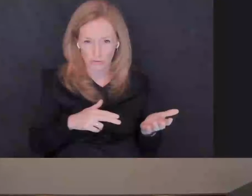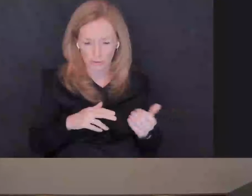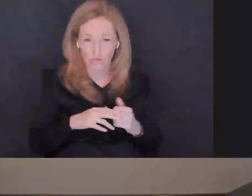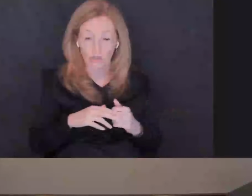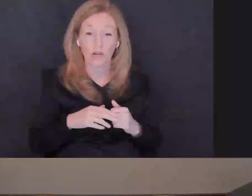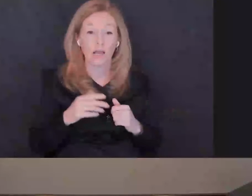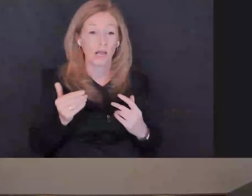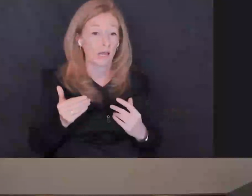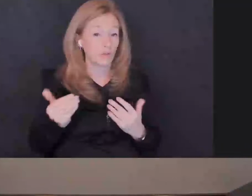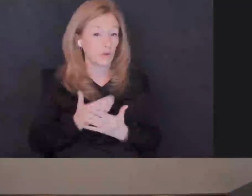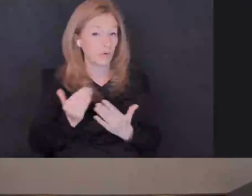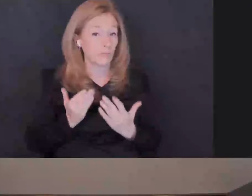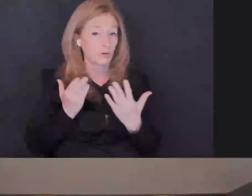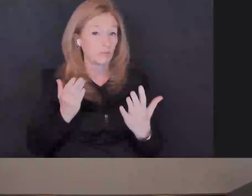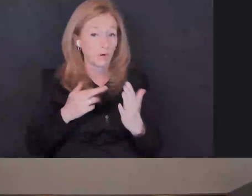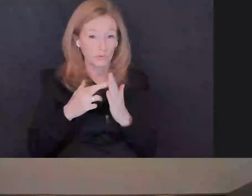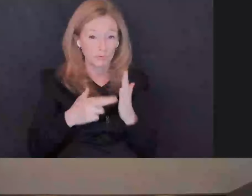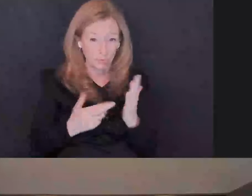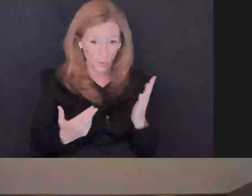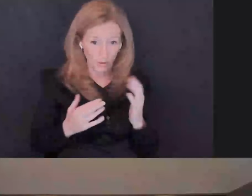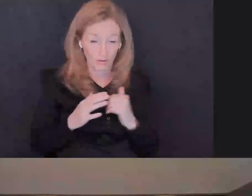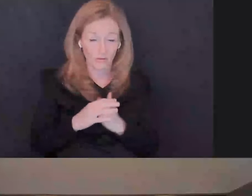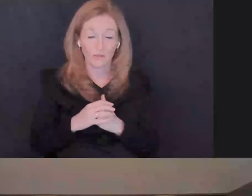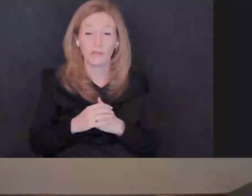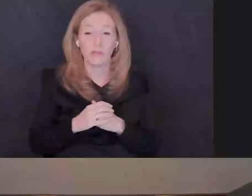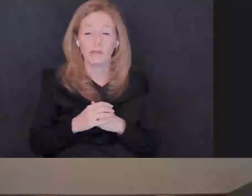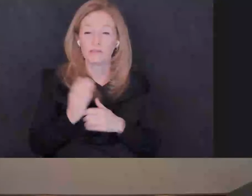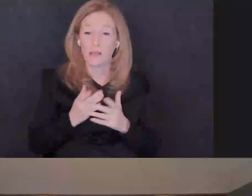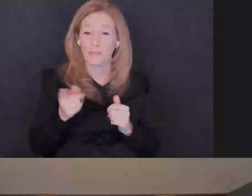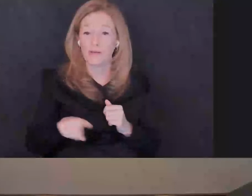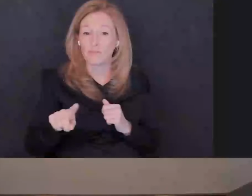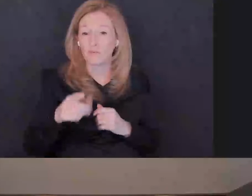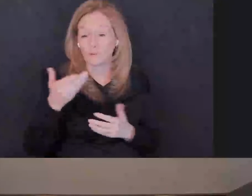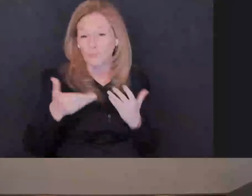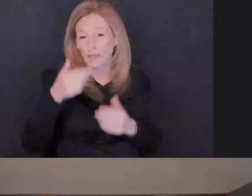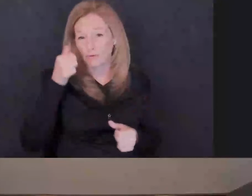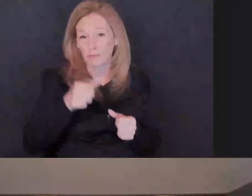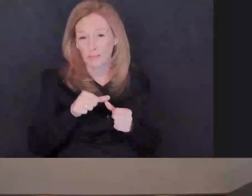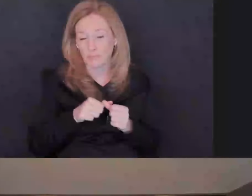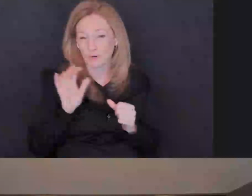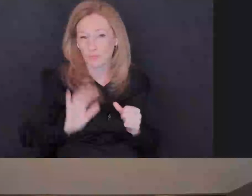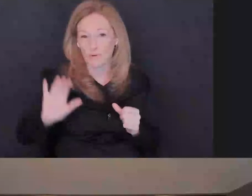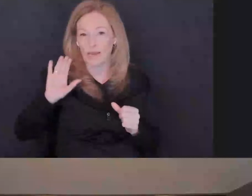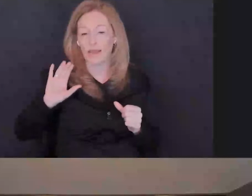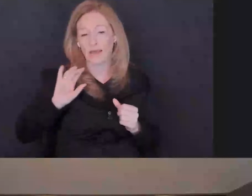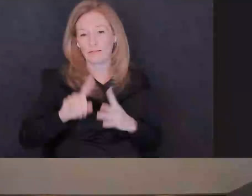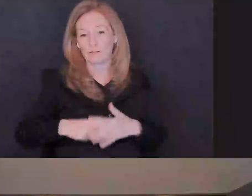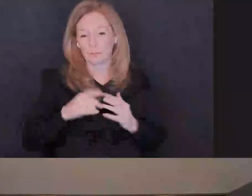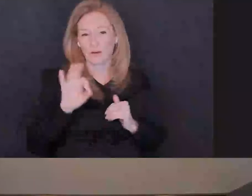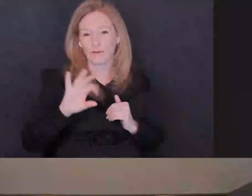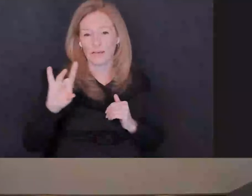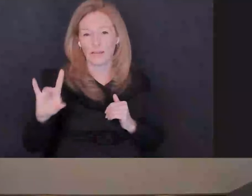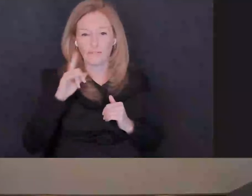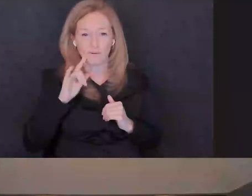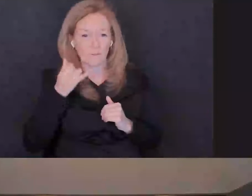rule. And some of you may recall from the process of starting 988 for phones and for text, that this